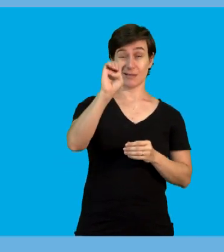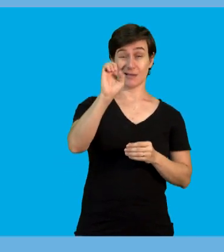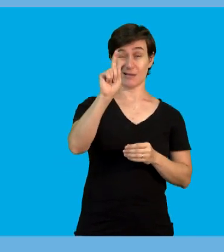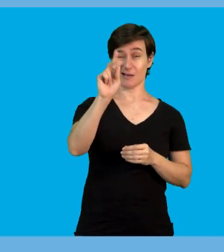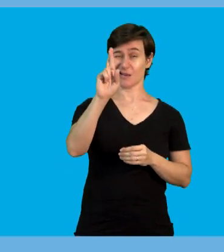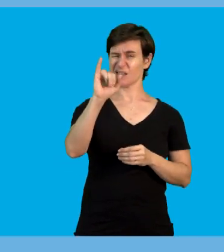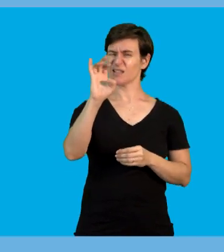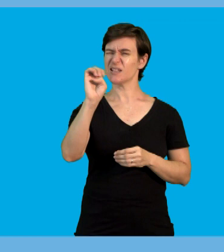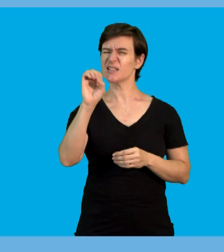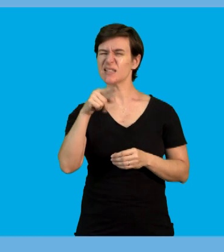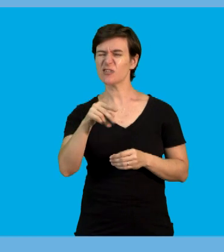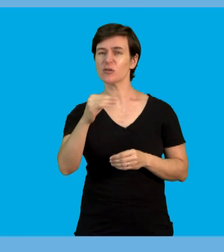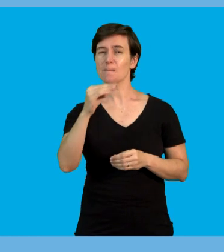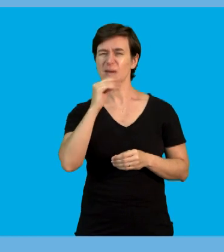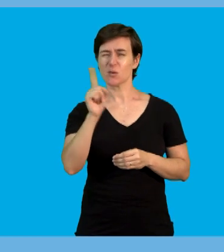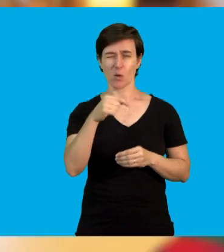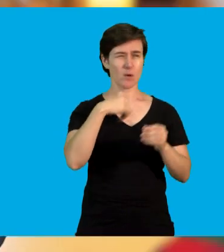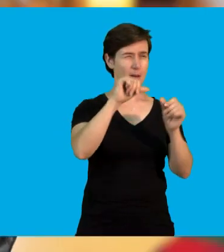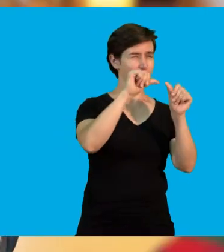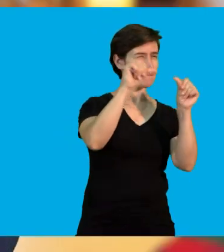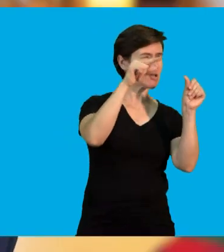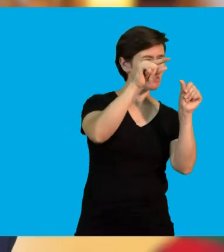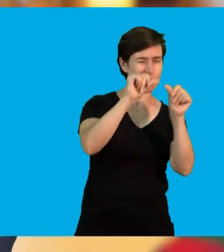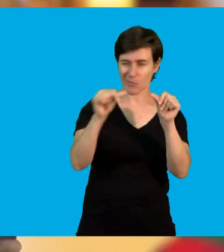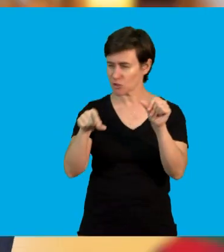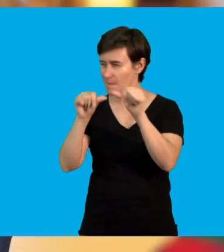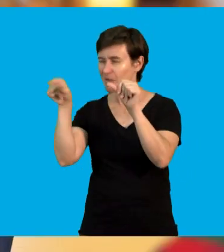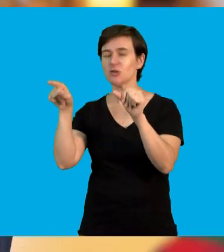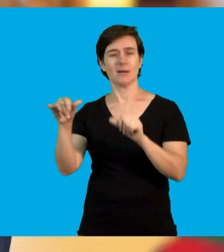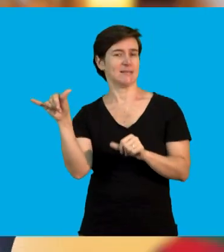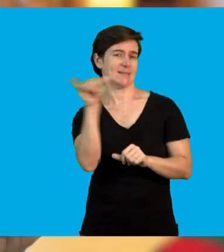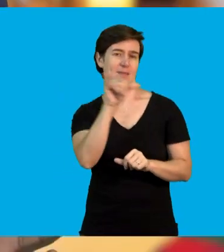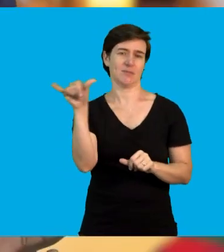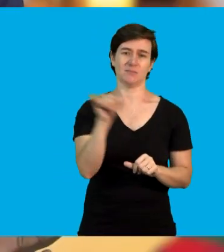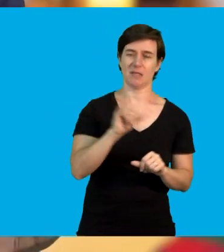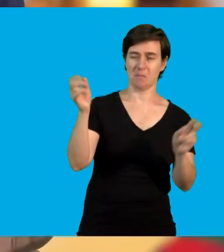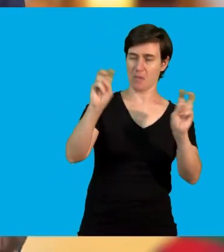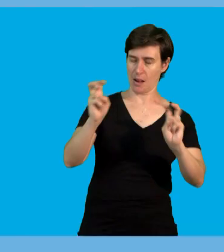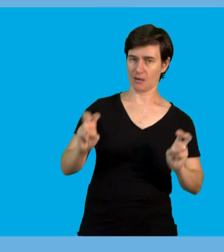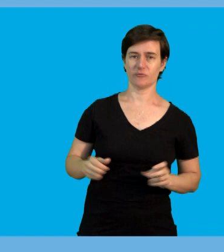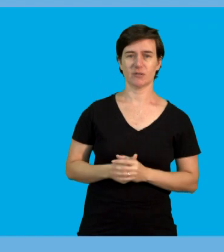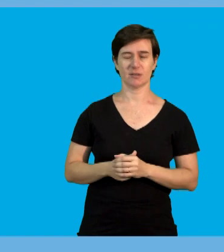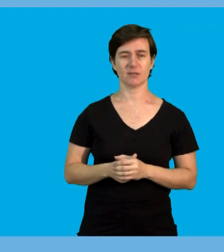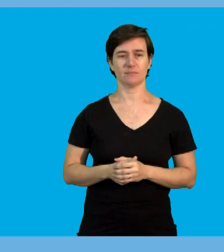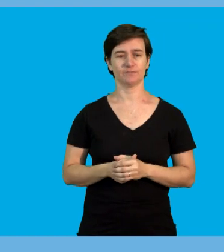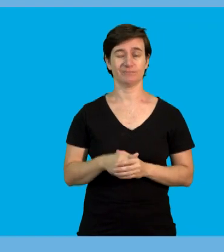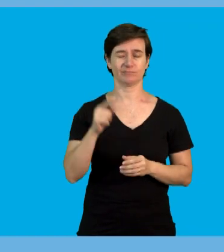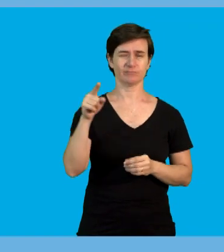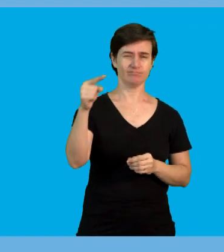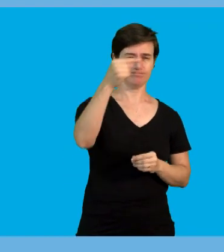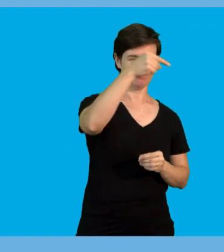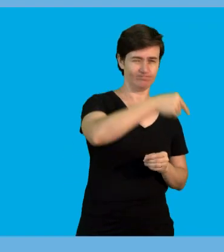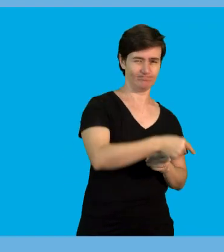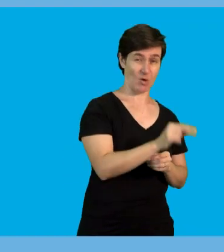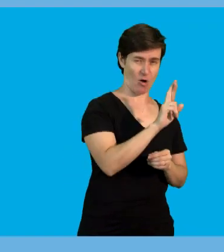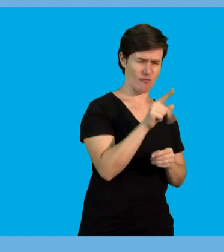series, the current is going to remain the same at whichever point you're measuring it from. If you're measuring the current across the resistor